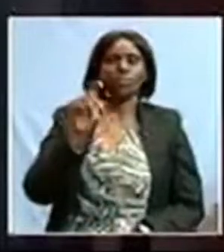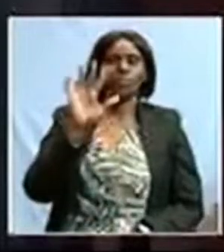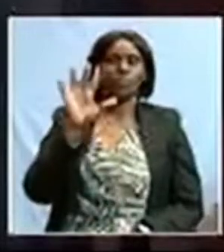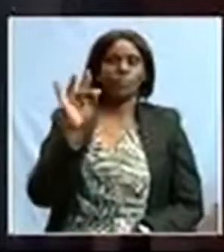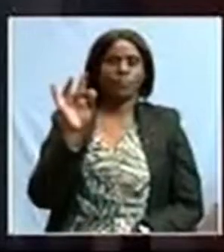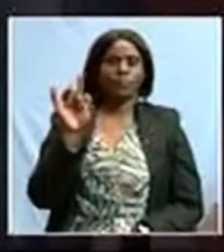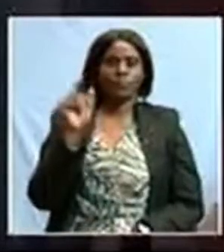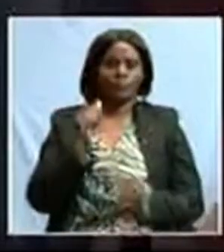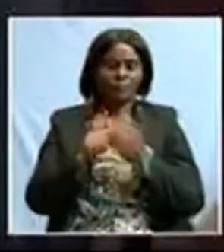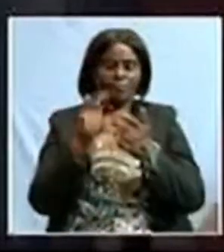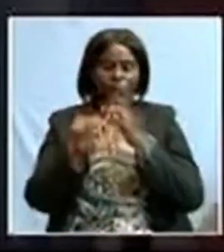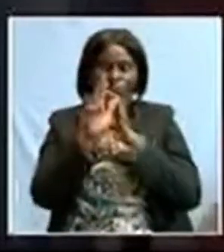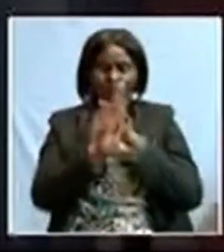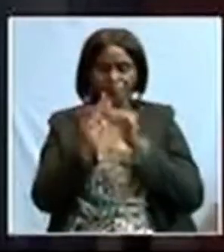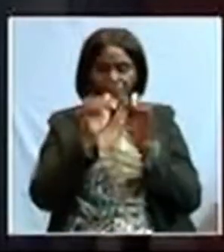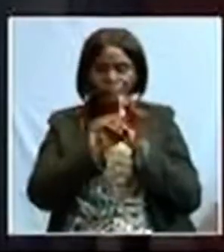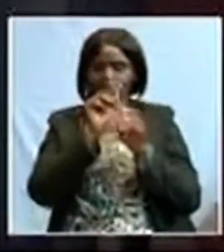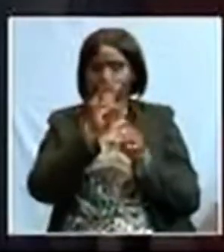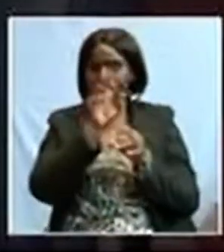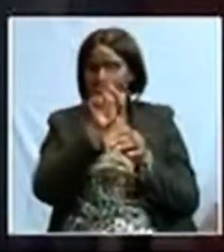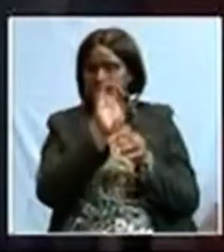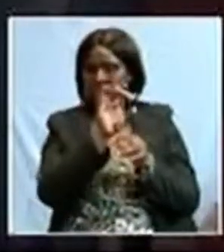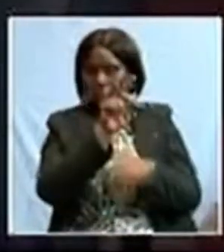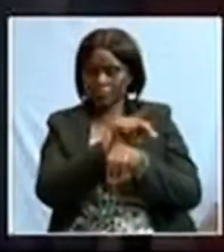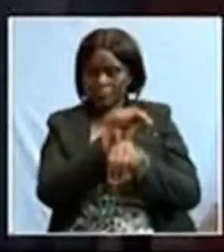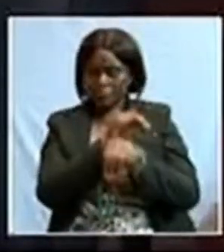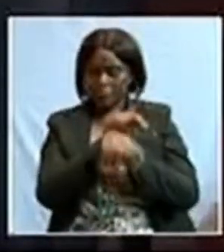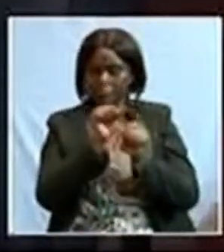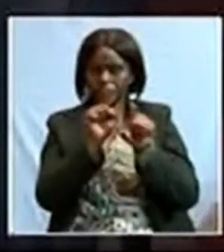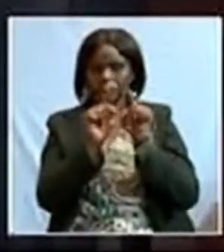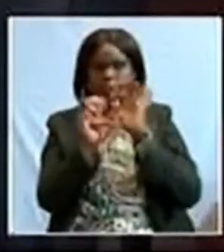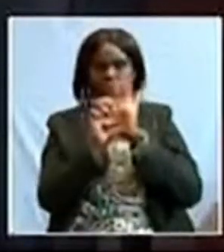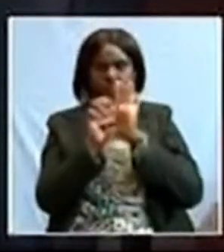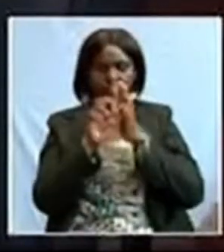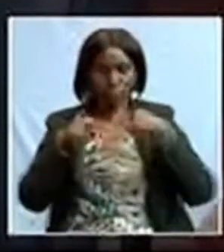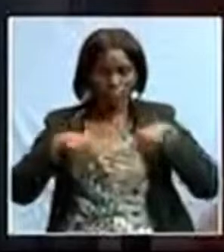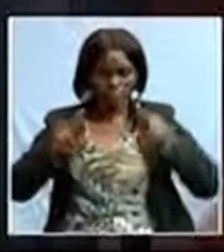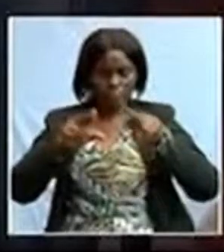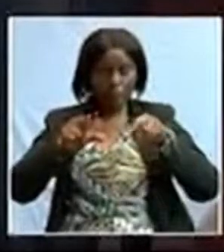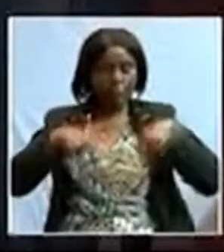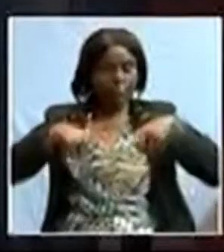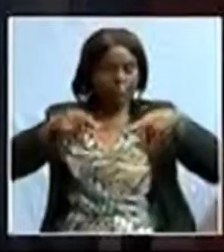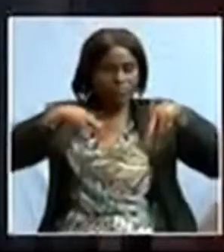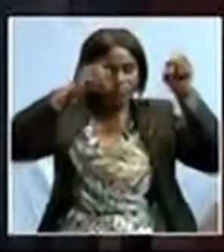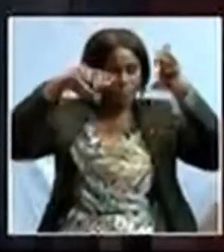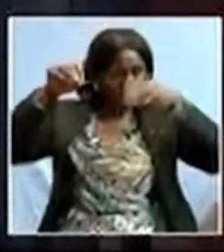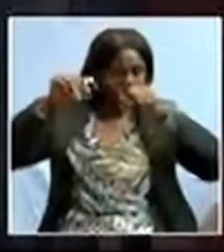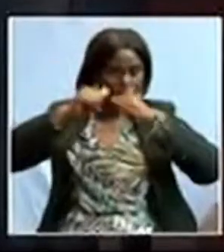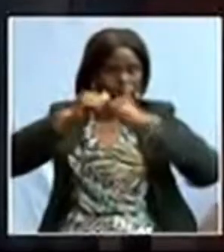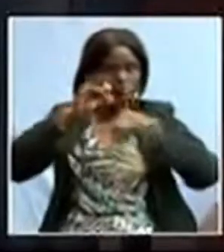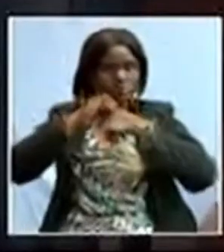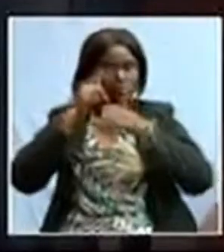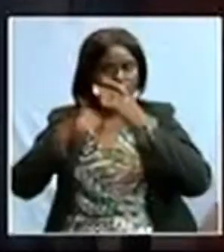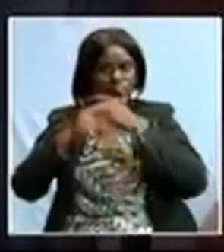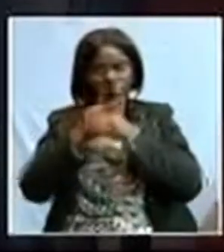158, which were spent on ward development projects such as roads, street lighting, and gravel